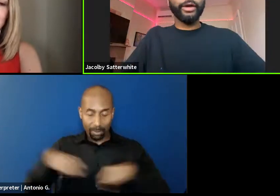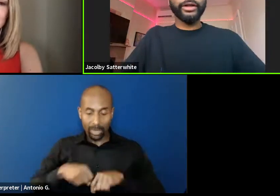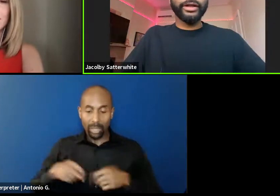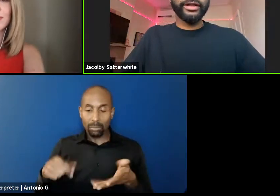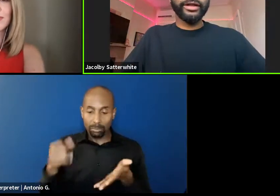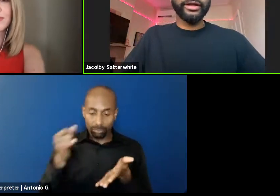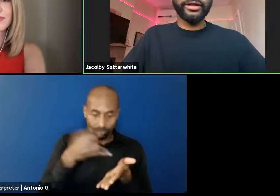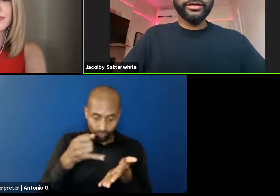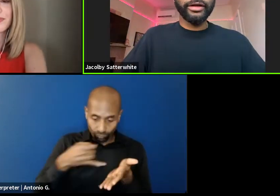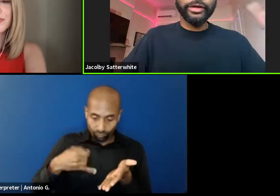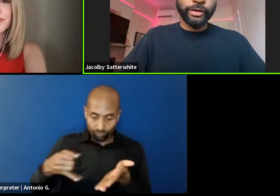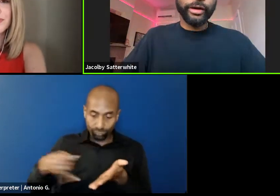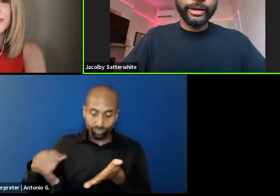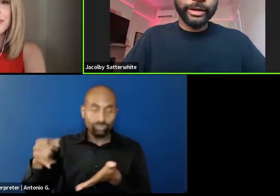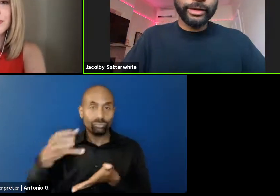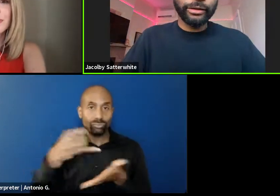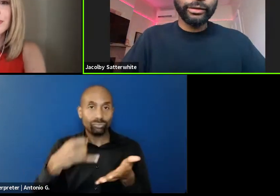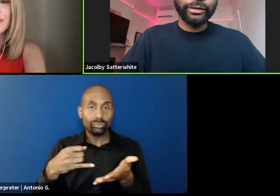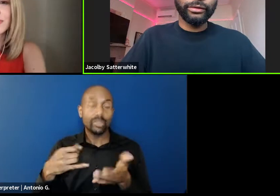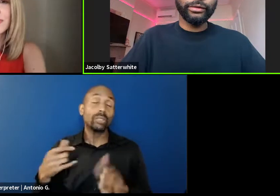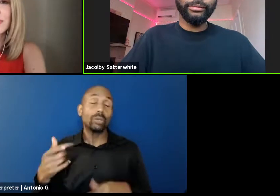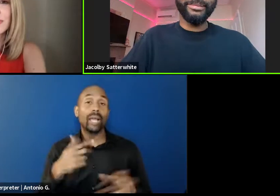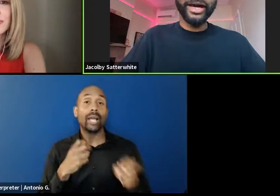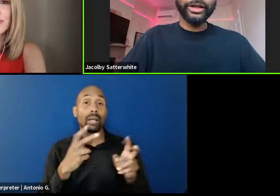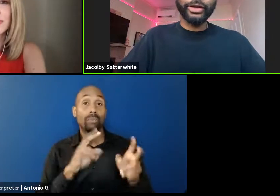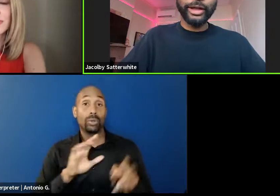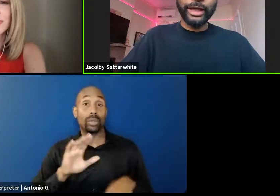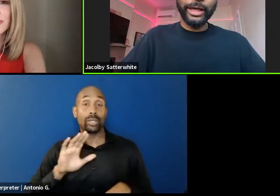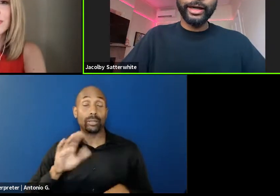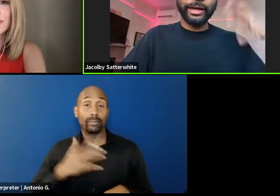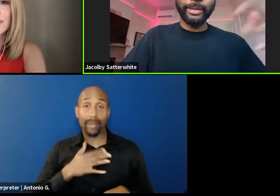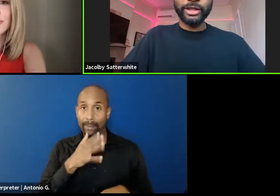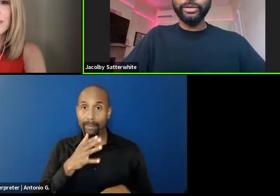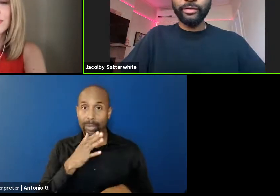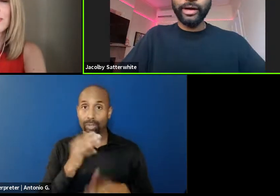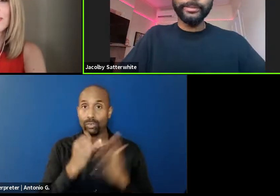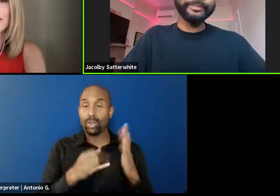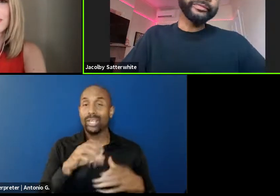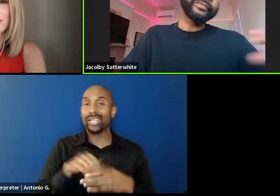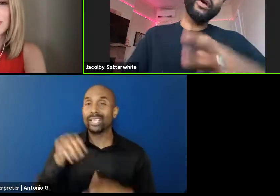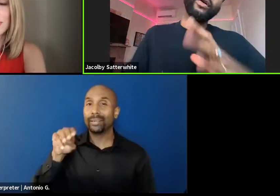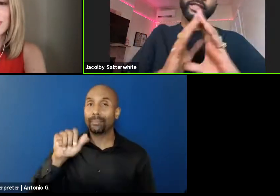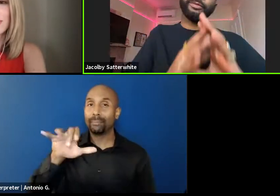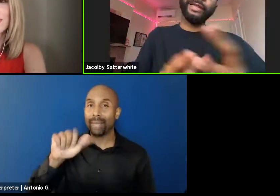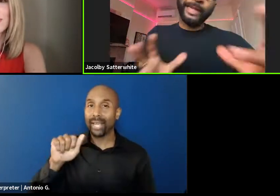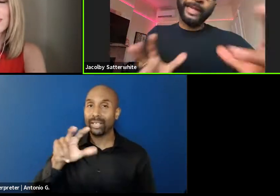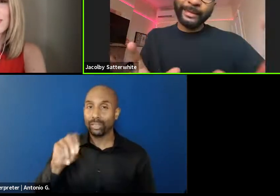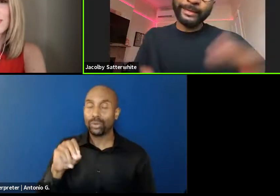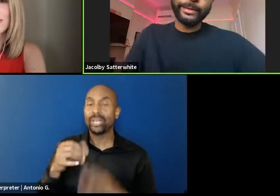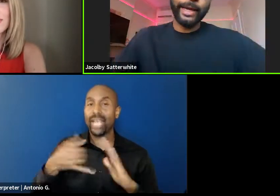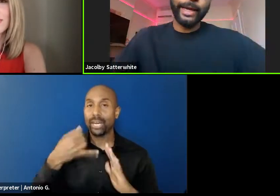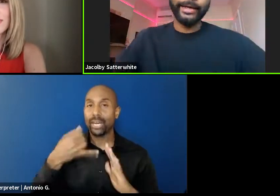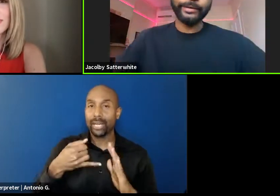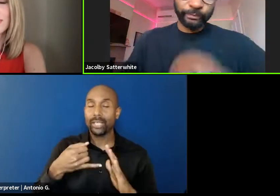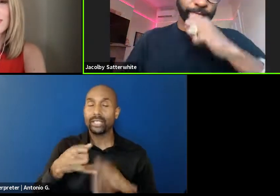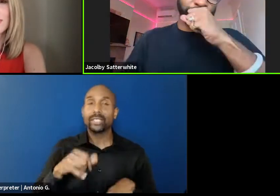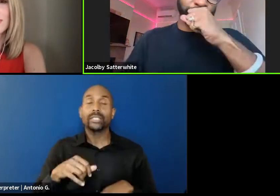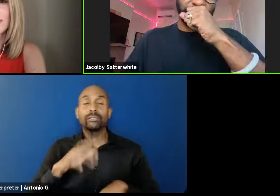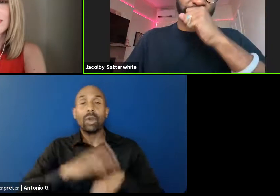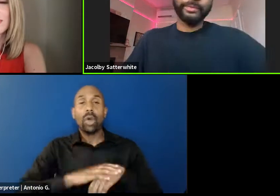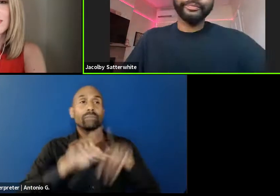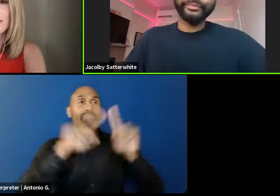I uploaded her drawings into Maya 3D animation program onto these planes. And,